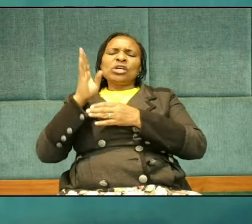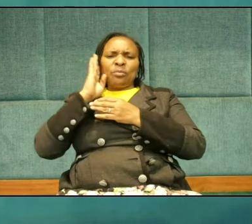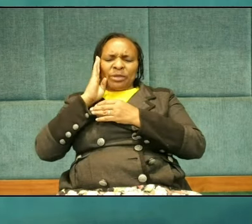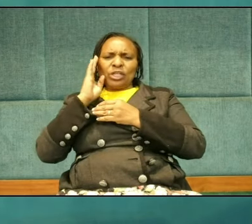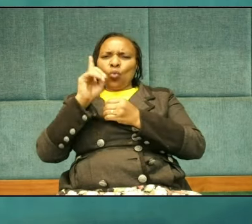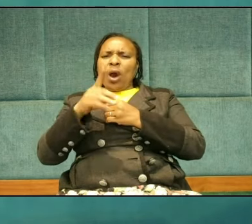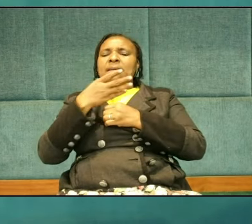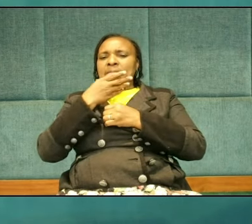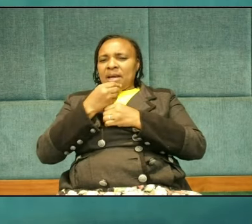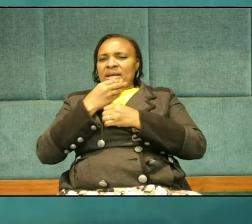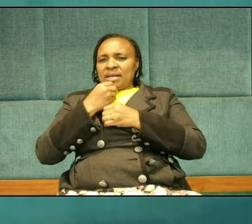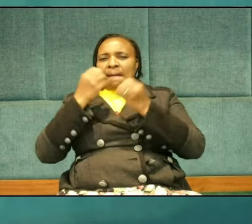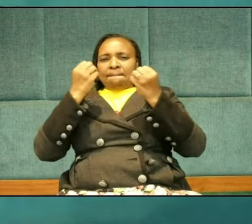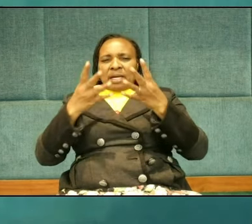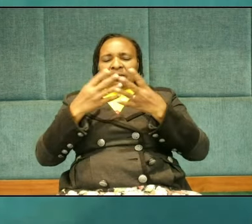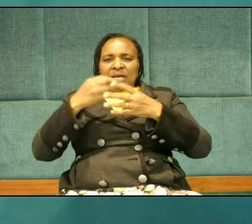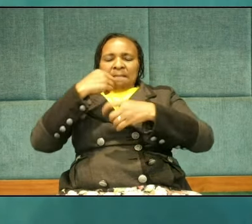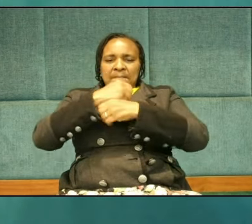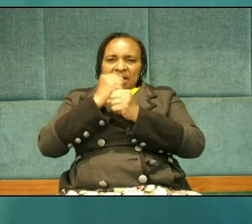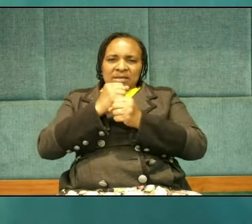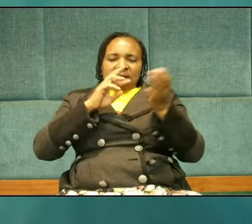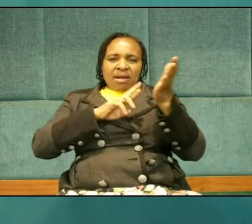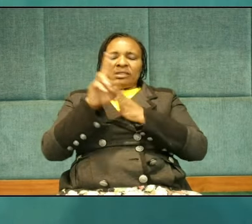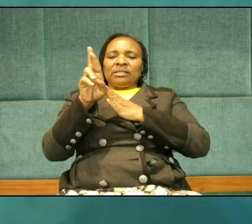the one man the many will be made righteous."